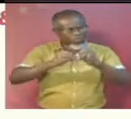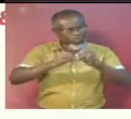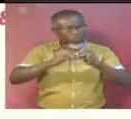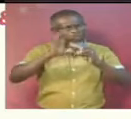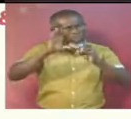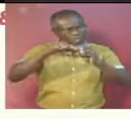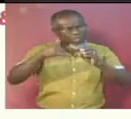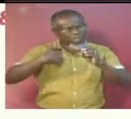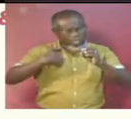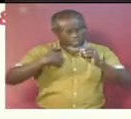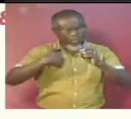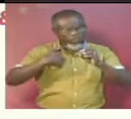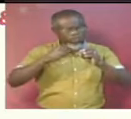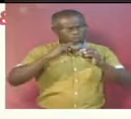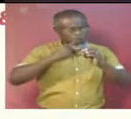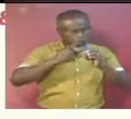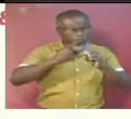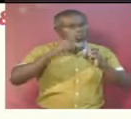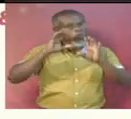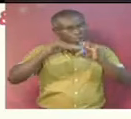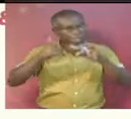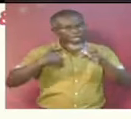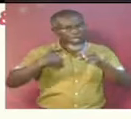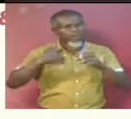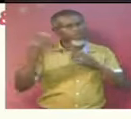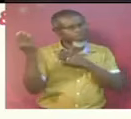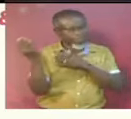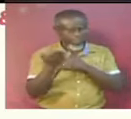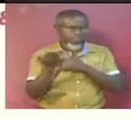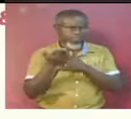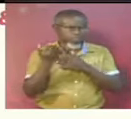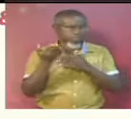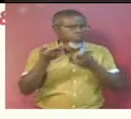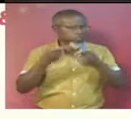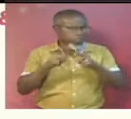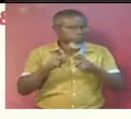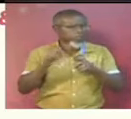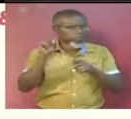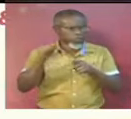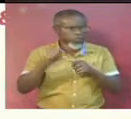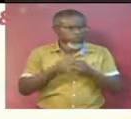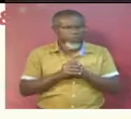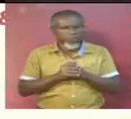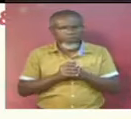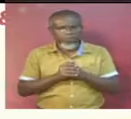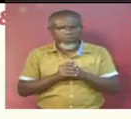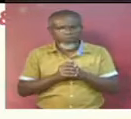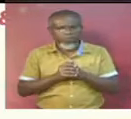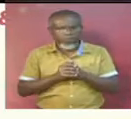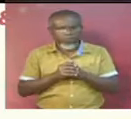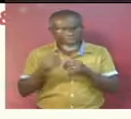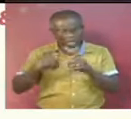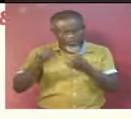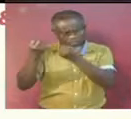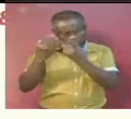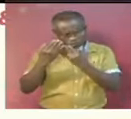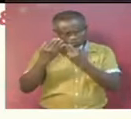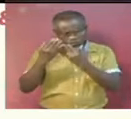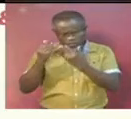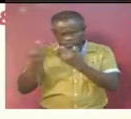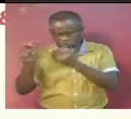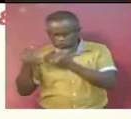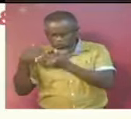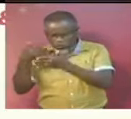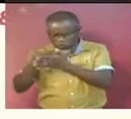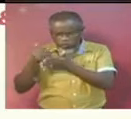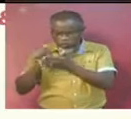With respect to excess deaths, we're actually doing that analysis. We did have information up to April which suggested that we didn't